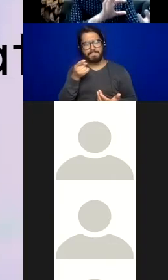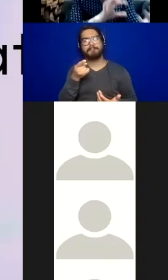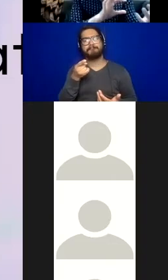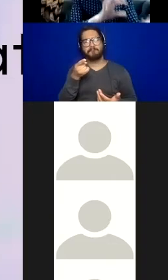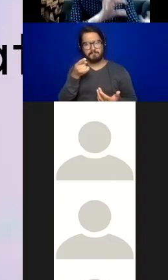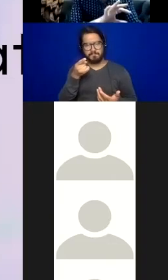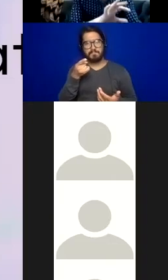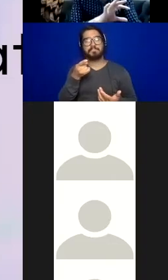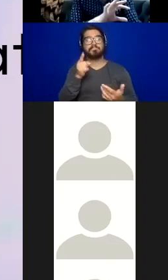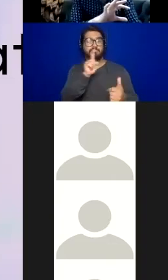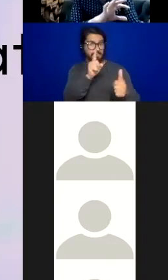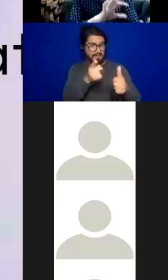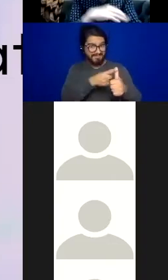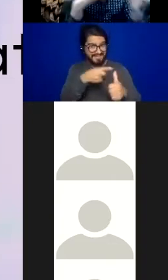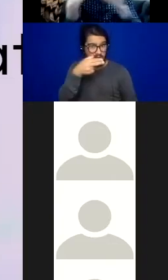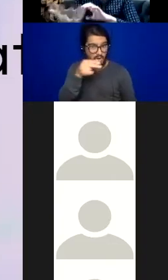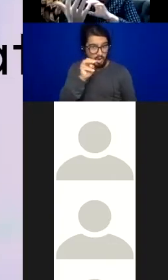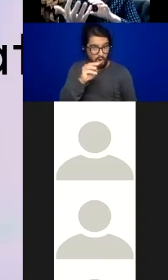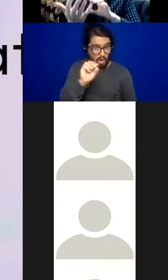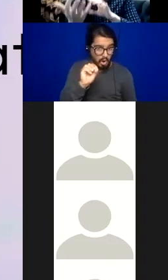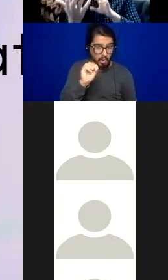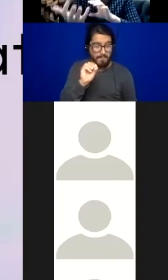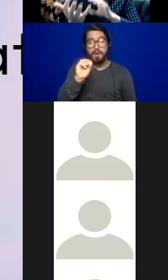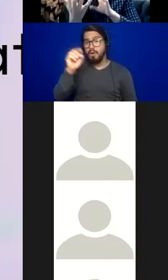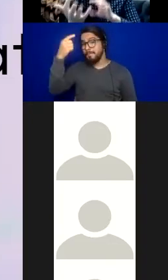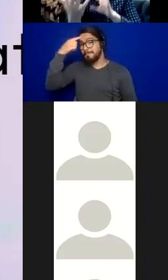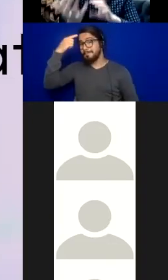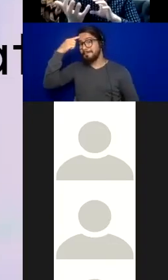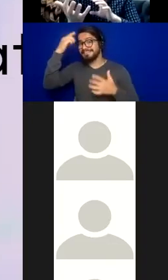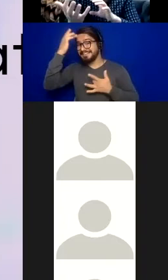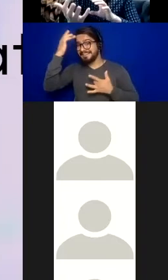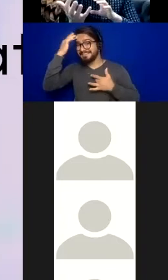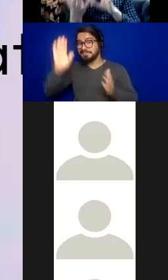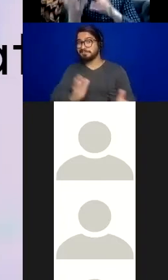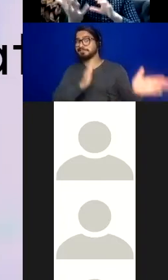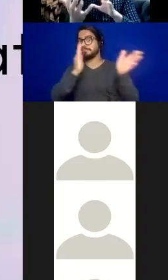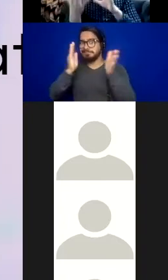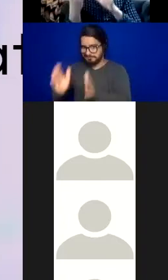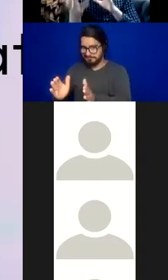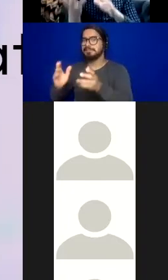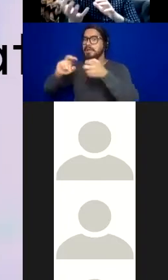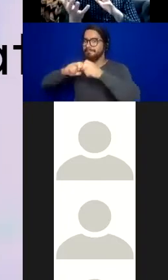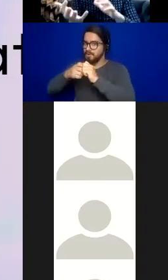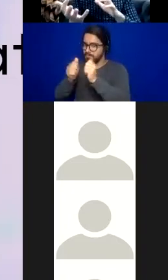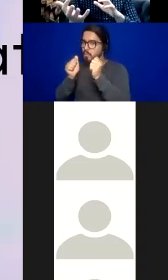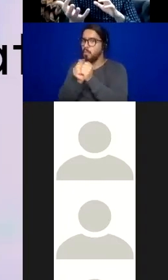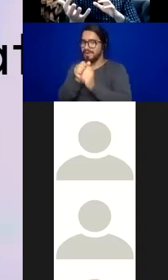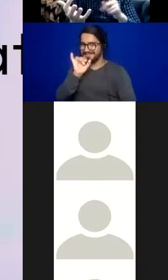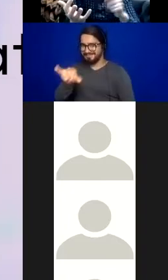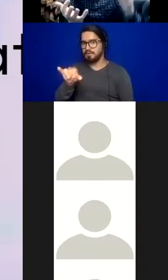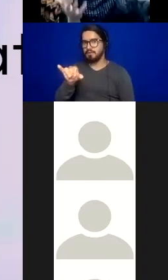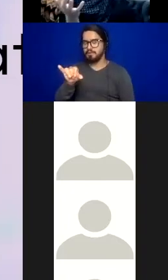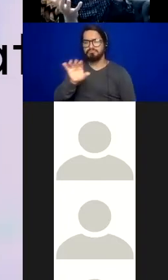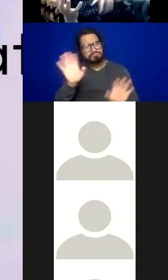homosexuality being a mental illness to having a problem with homosexuality being a mental illness. It's like, wait, y'all are the ones who said it was a